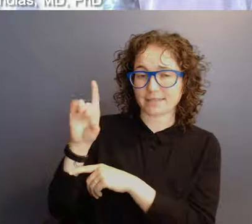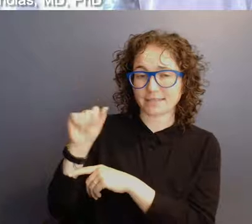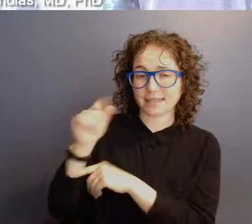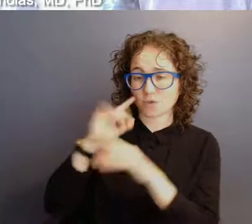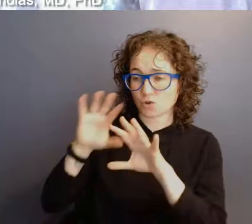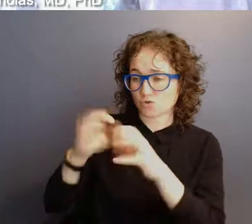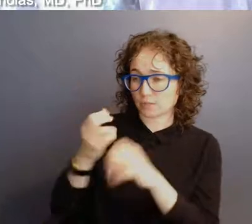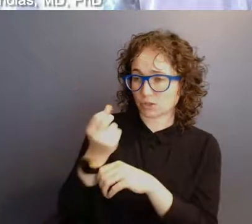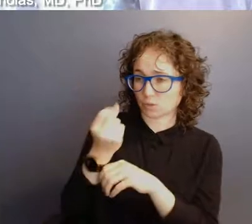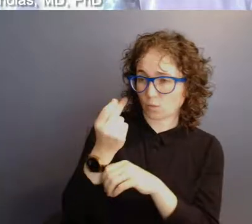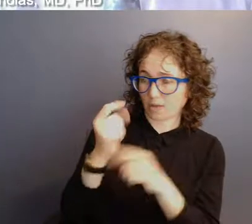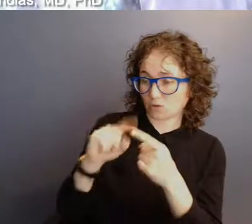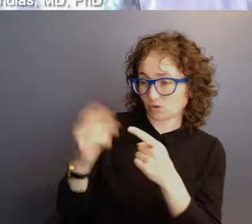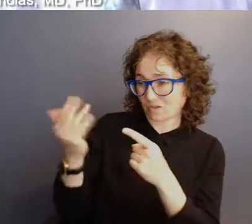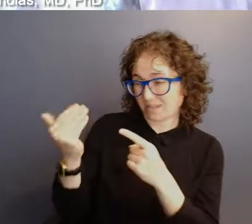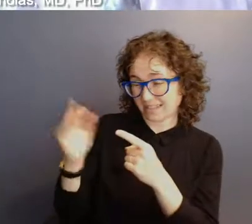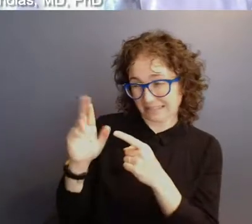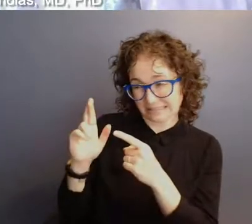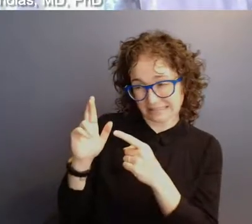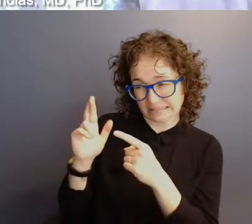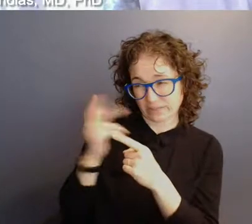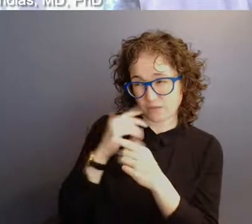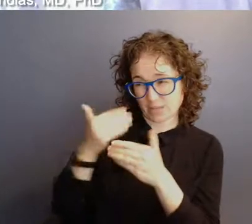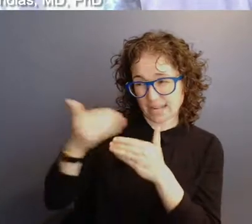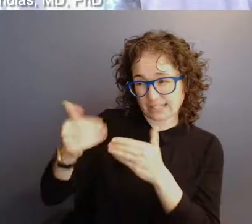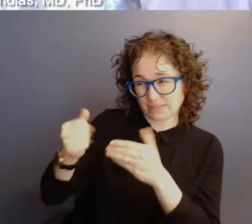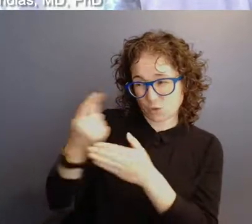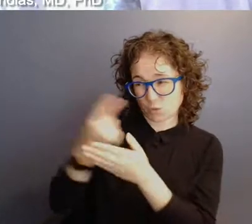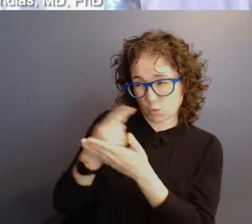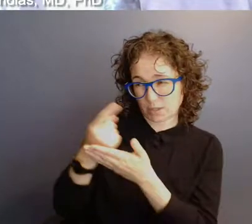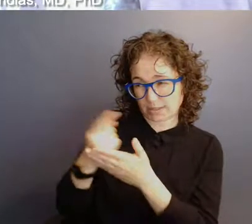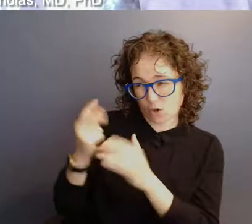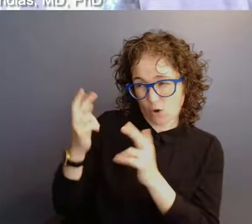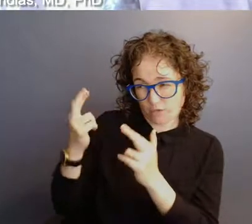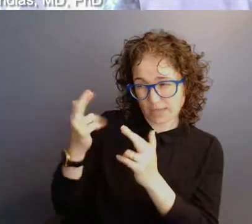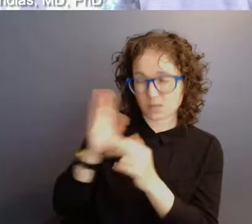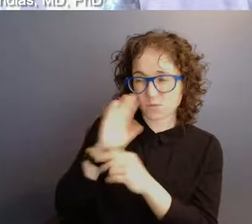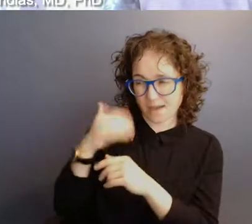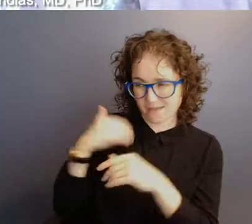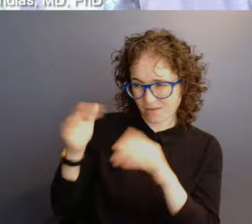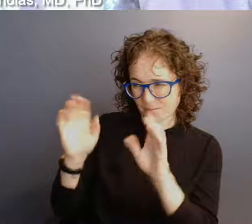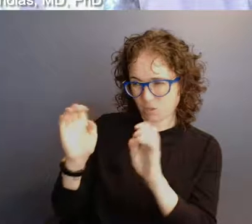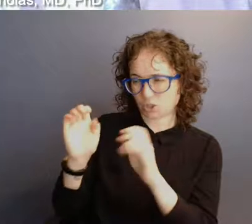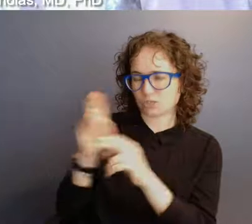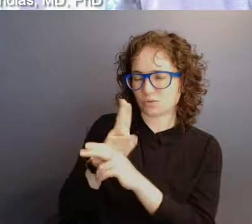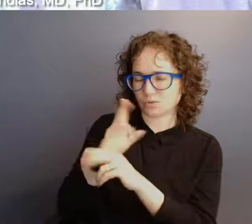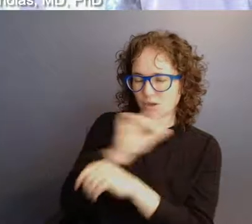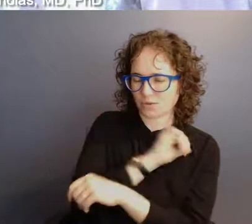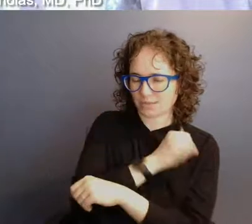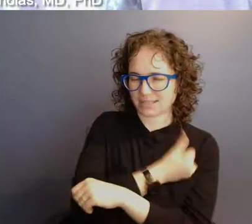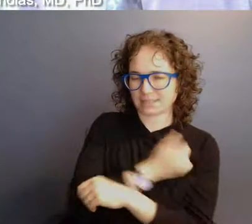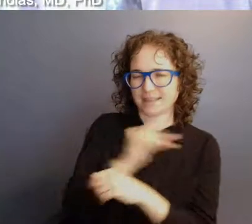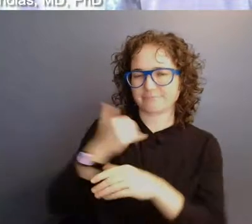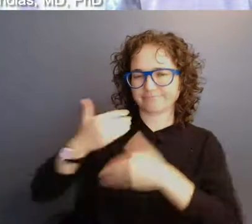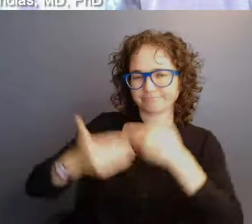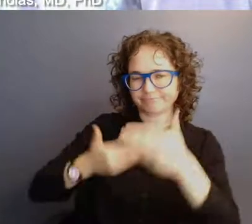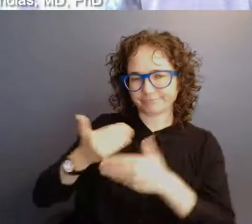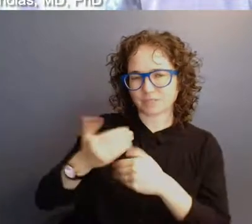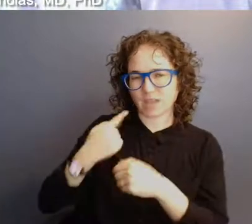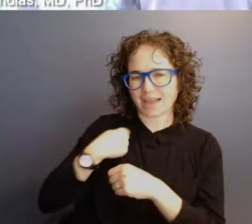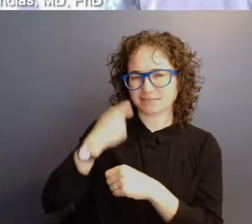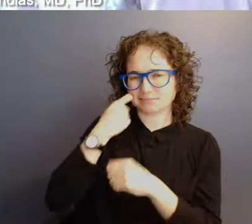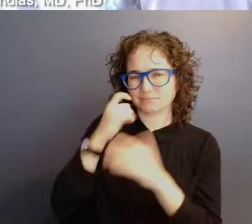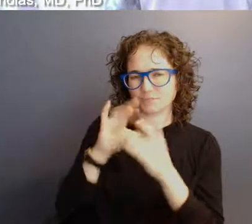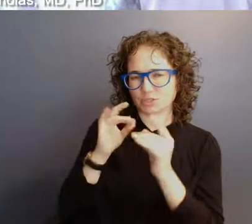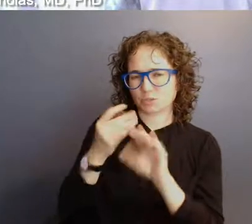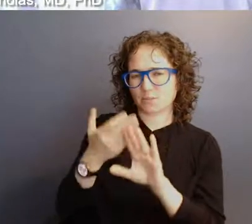15. So we're hopeful in the next few weeks, we may have the emergency use authorization. That's the process that we talked about earlier